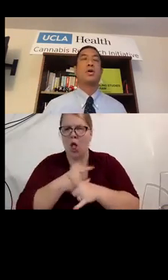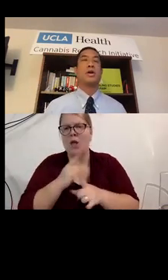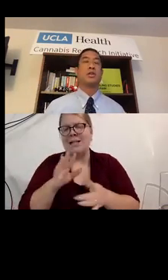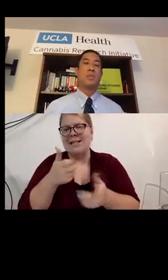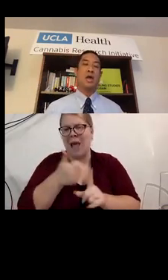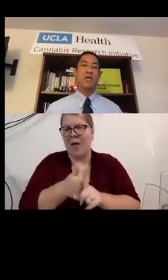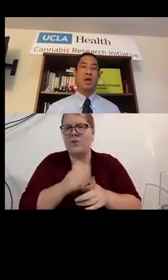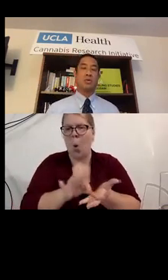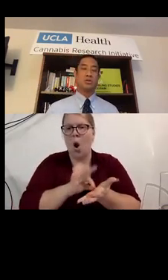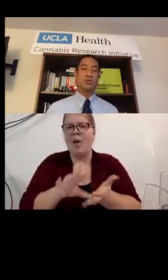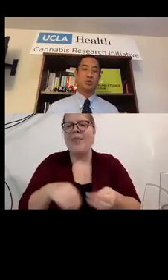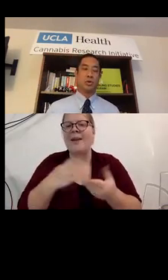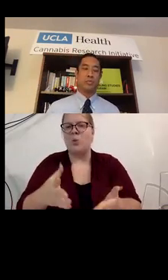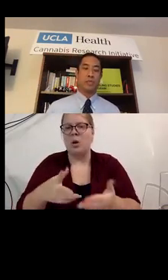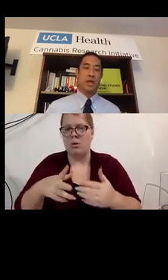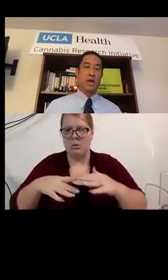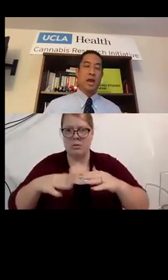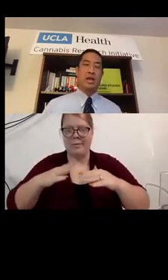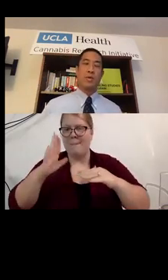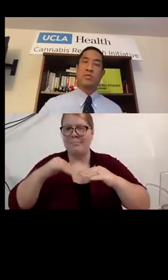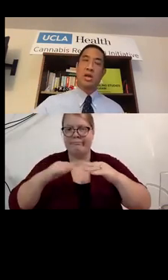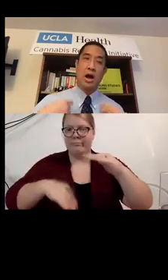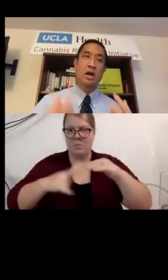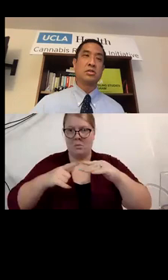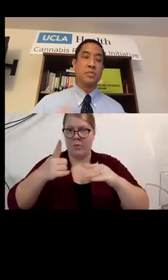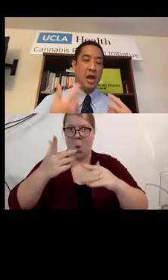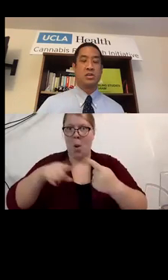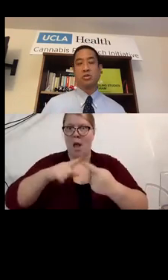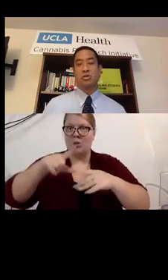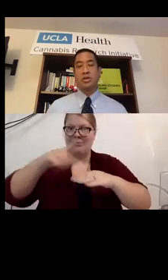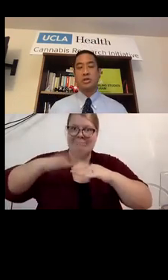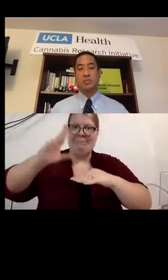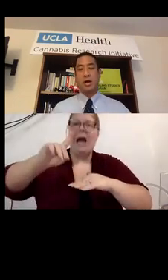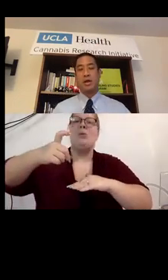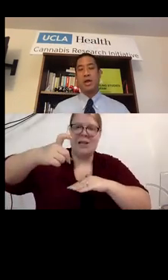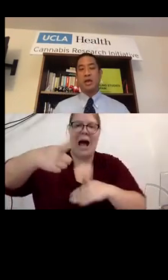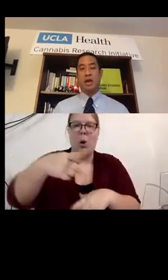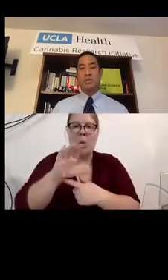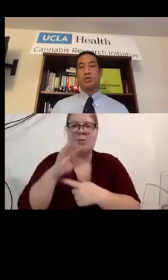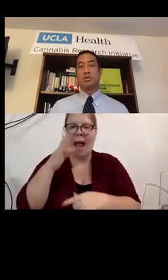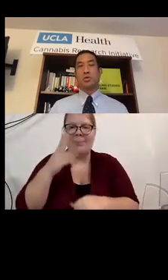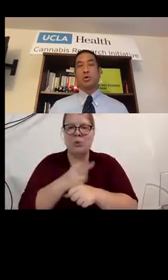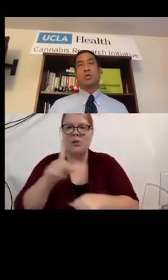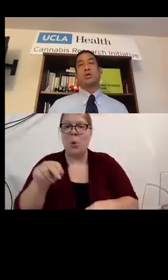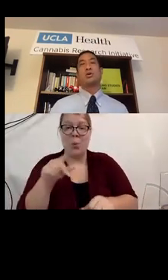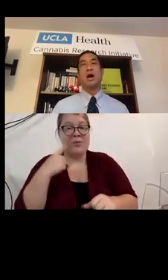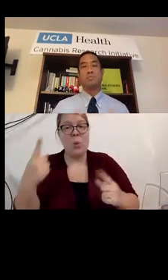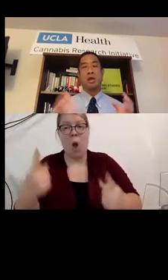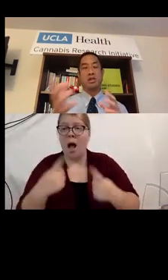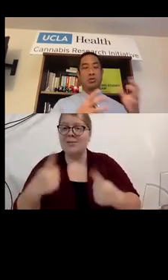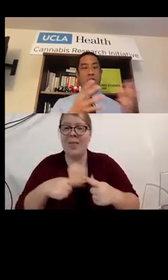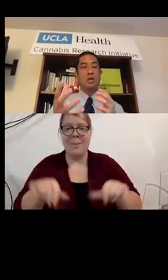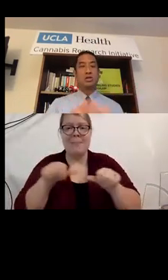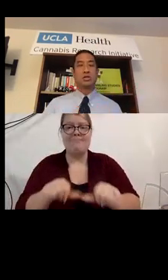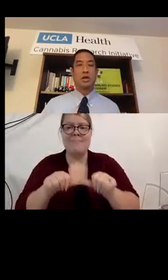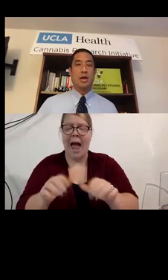of whether or not they may have cannabis use disorder. And again, we have to constantly be asking those questions about cannabis use disorder with our clients, making